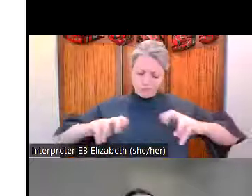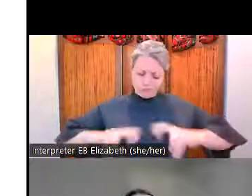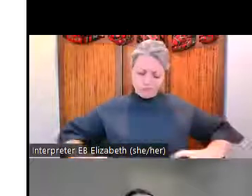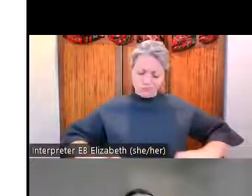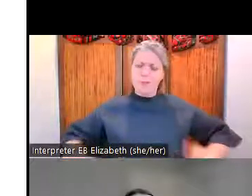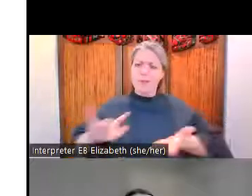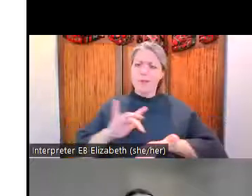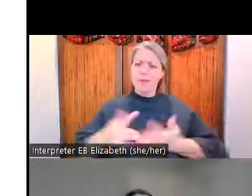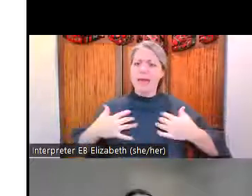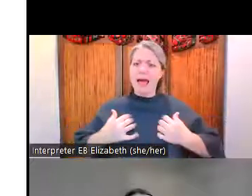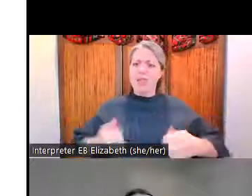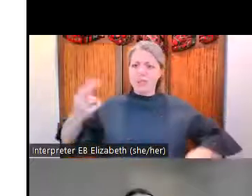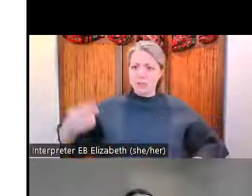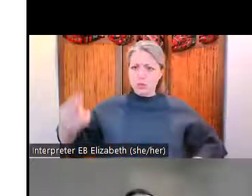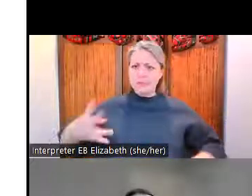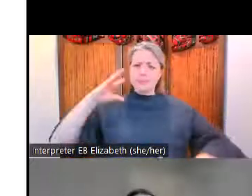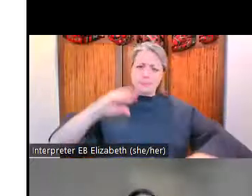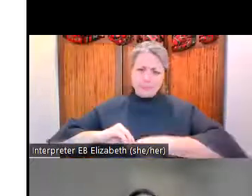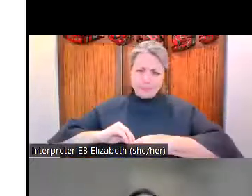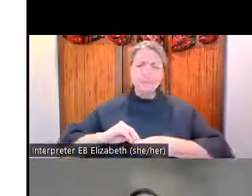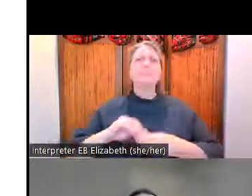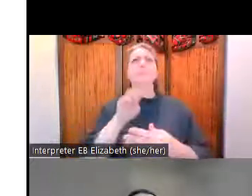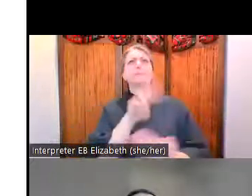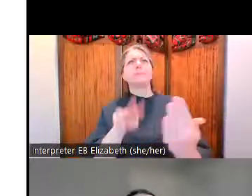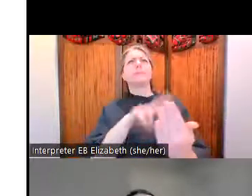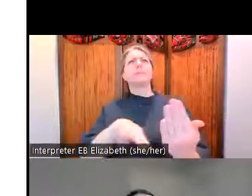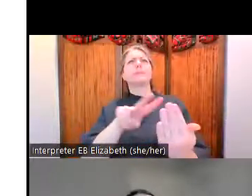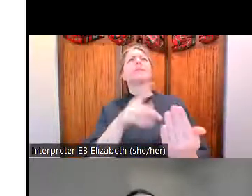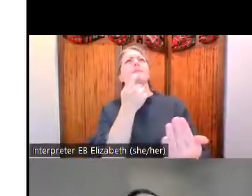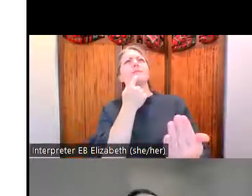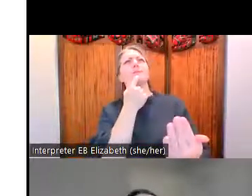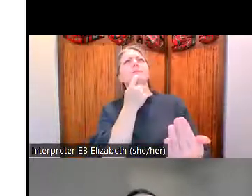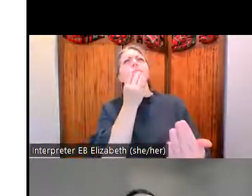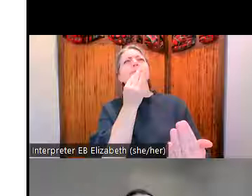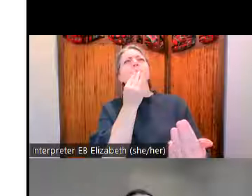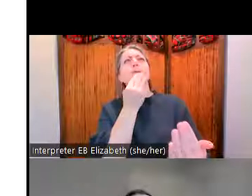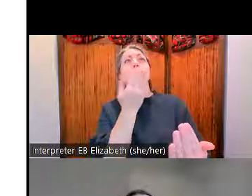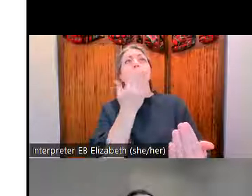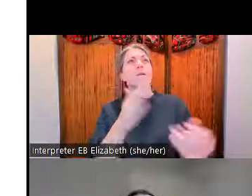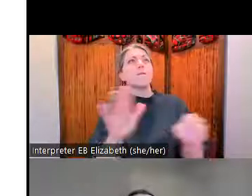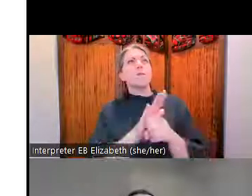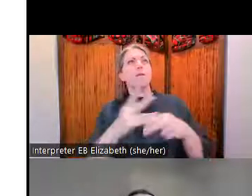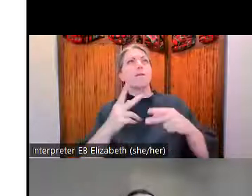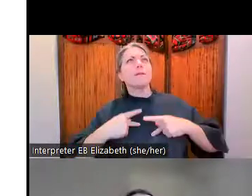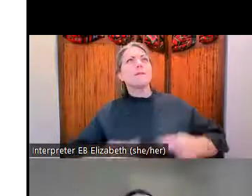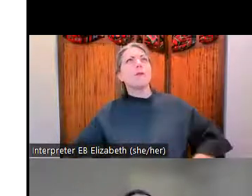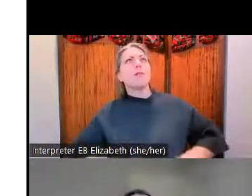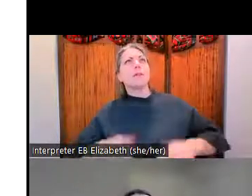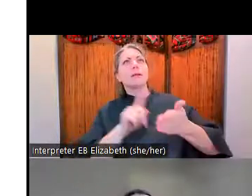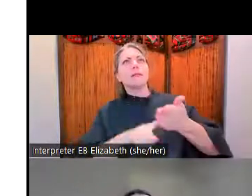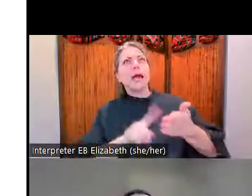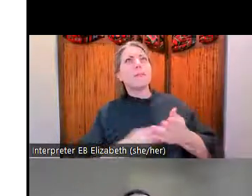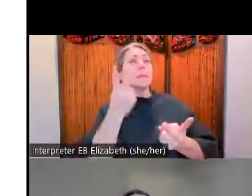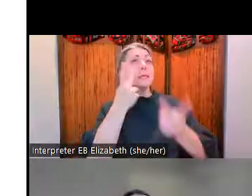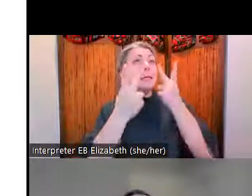we are thinking about medication for ADHD, we want to think about a good complete physical exam, hearing and